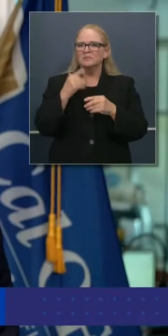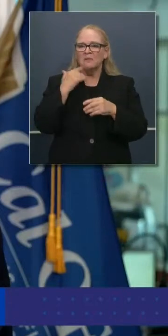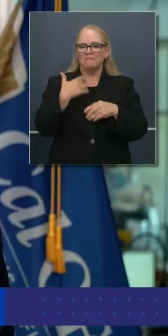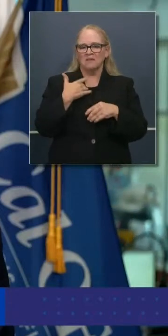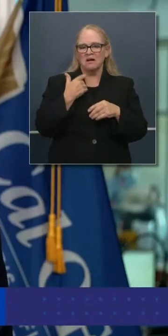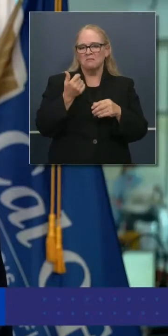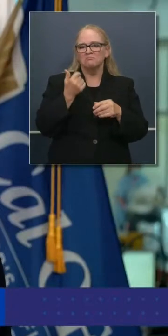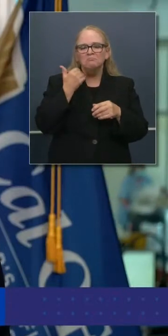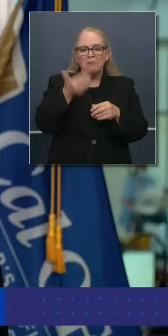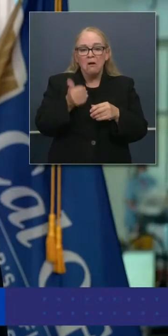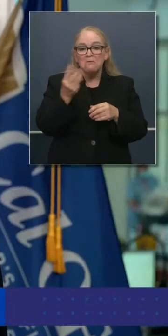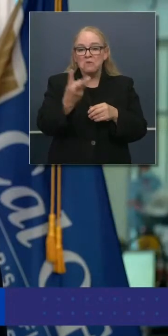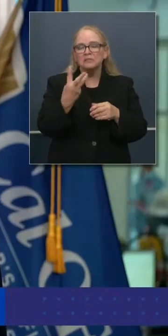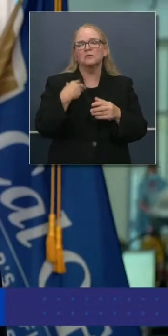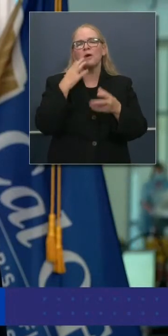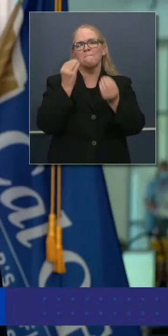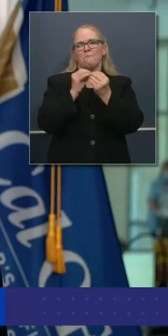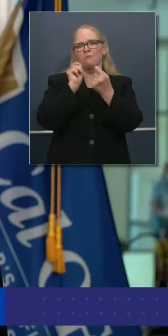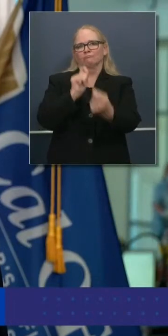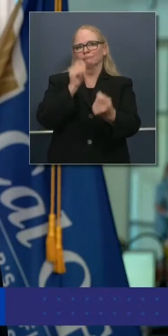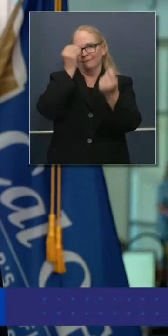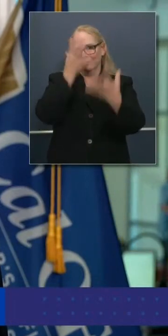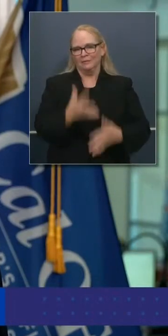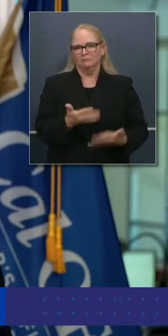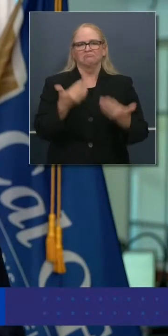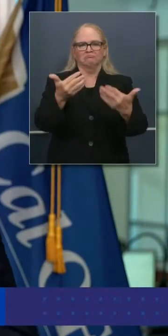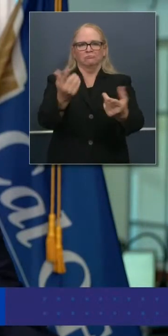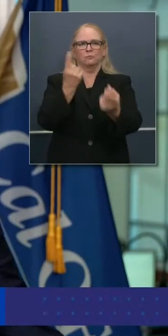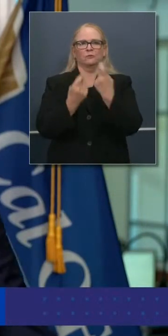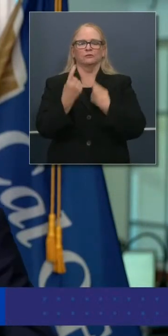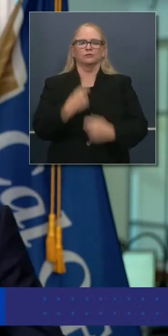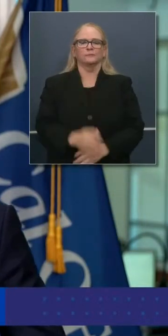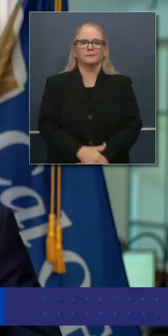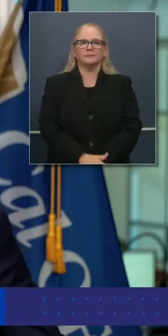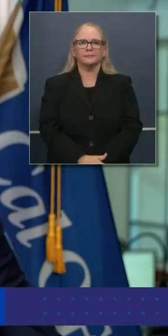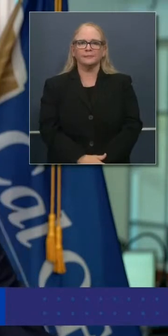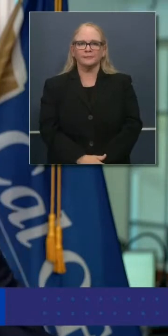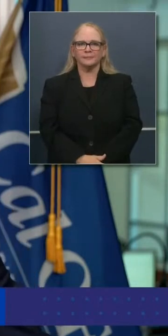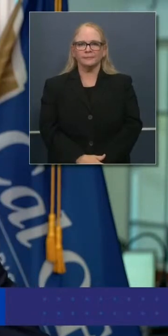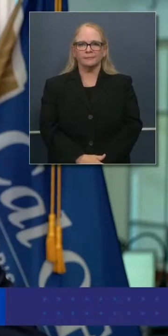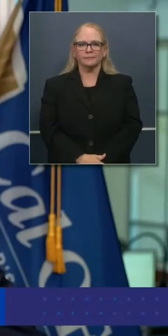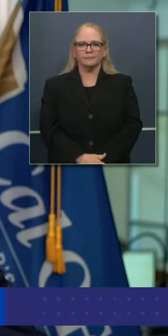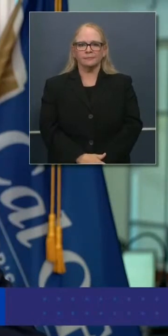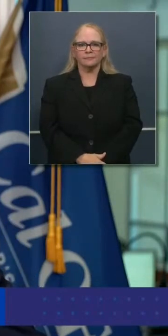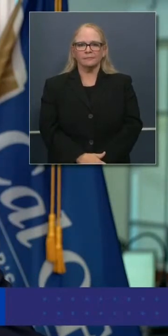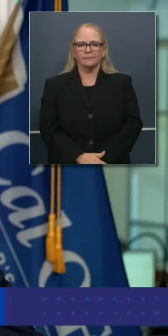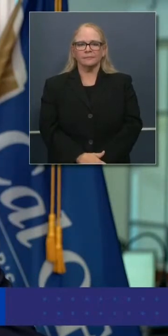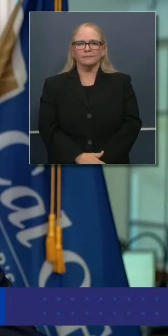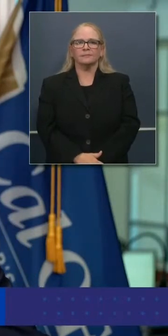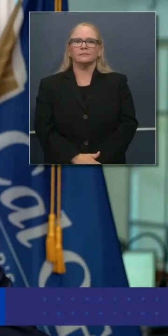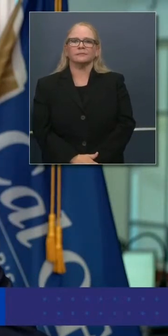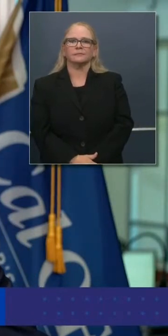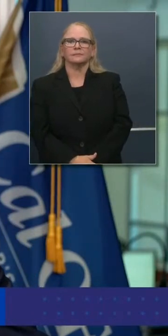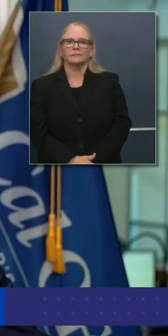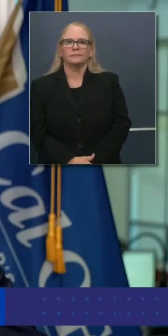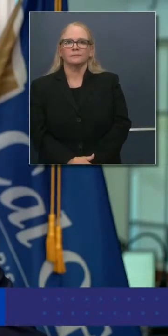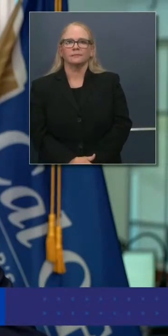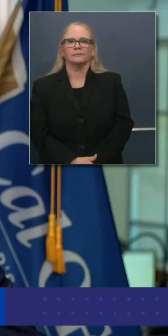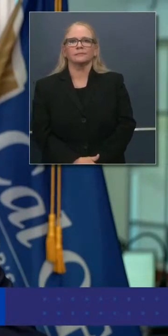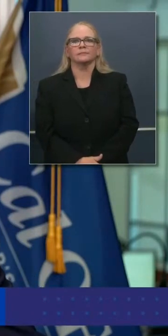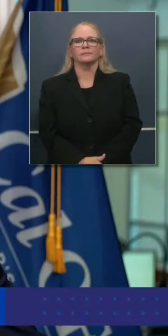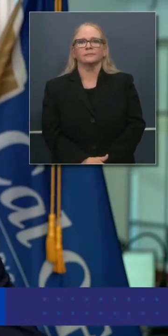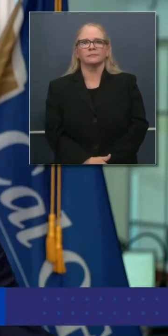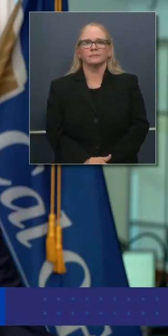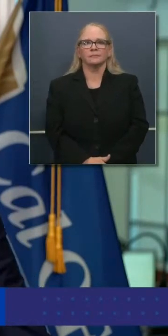Happy to take any questions. Josh Haskell, ABC 7. Yeah, Governor Newsom, did you ask for